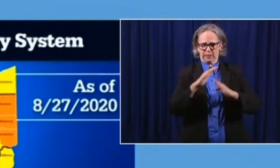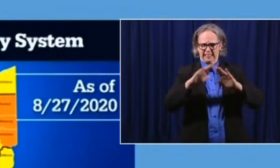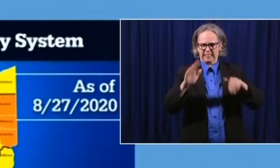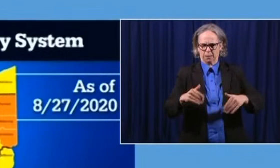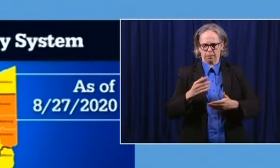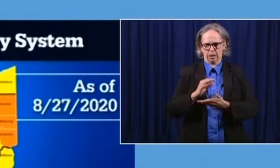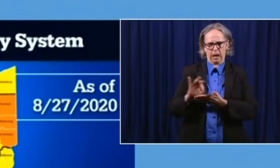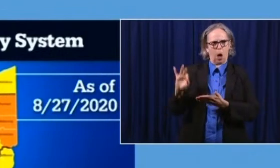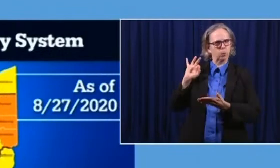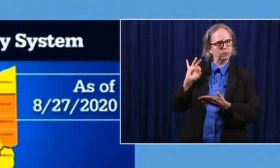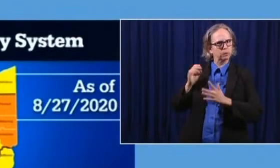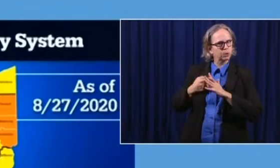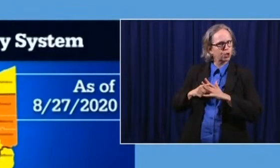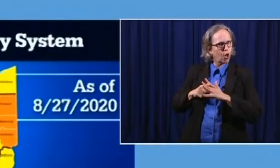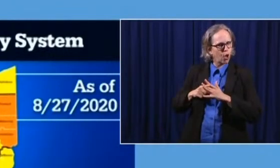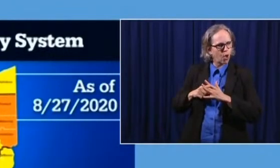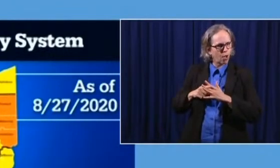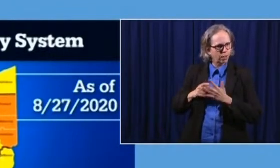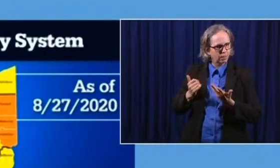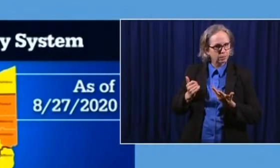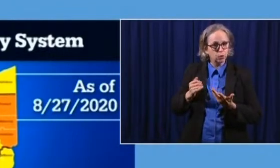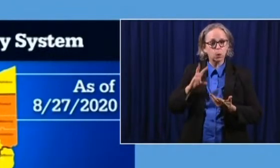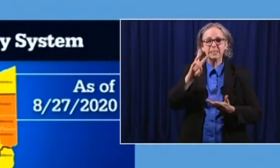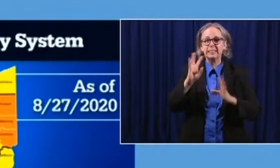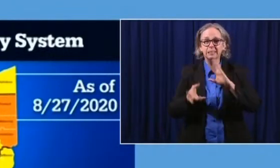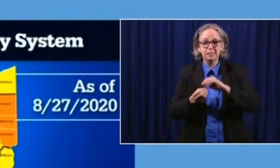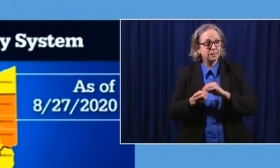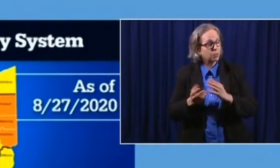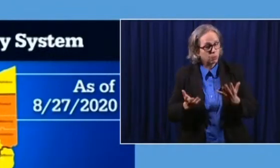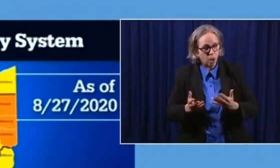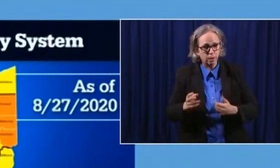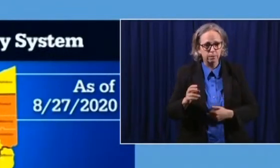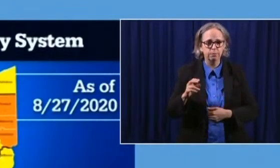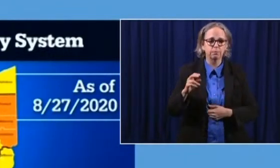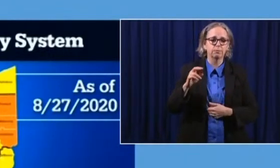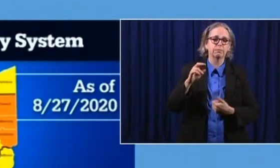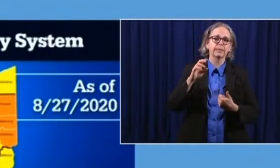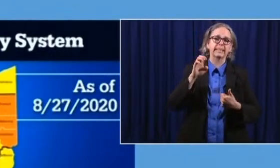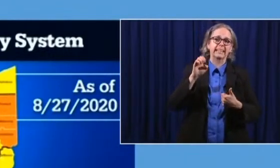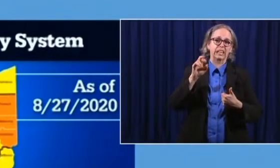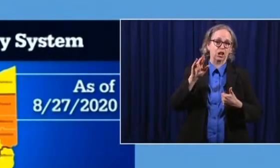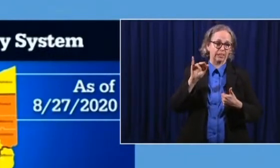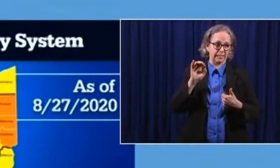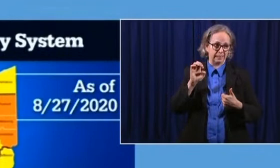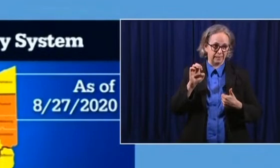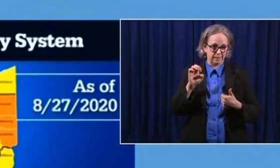Mercer, Erie, Preble, Lucas, Montgomery, and Lorain.